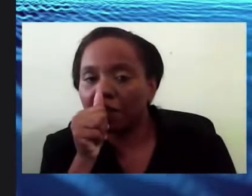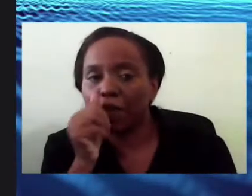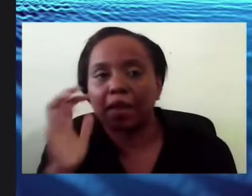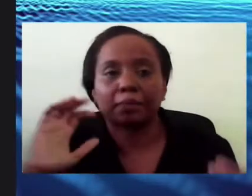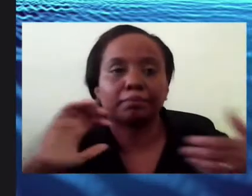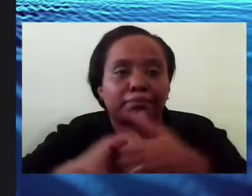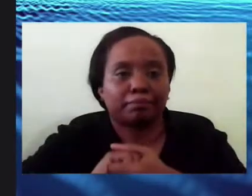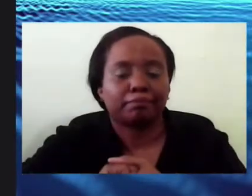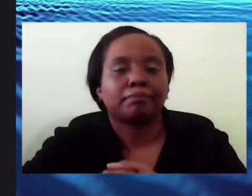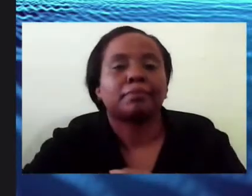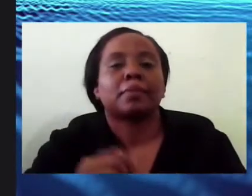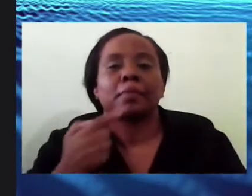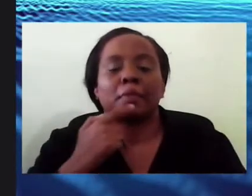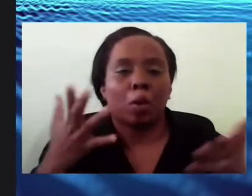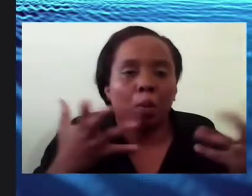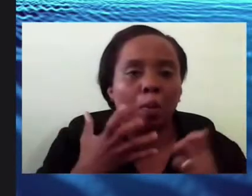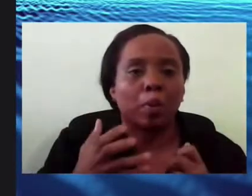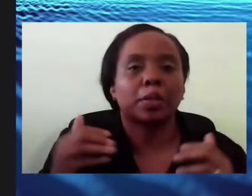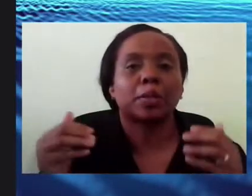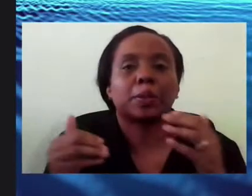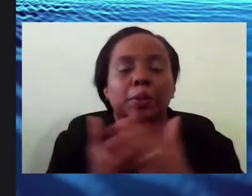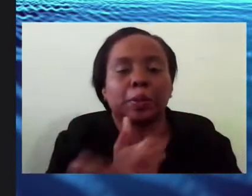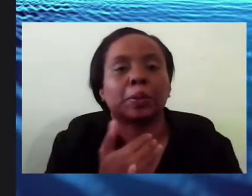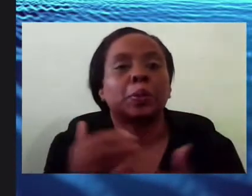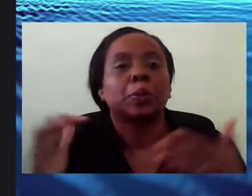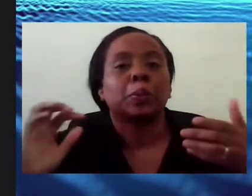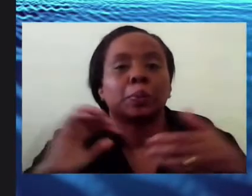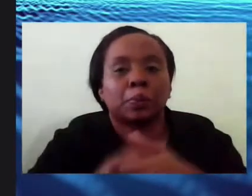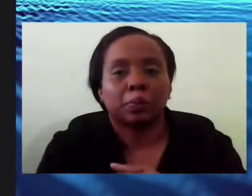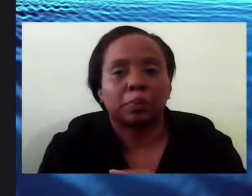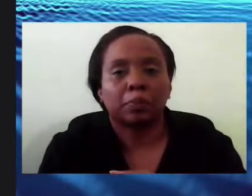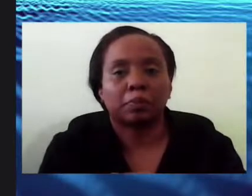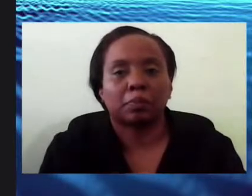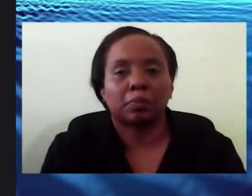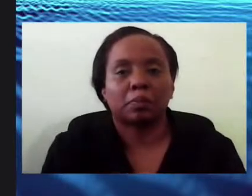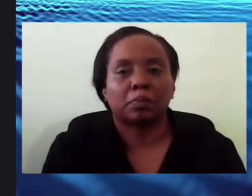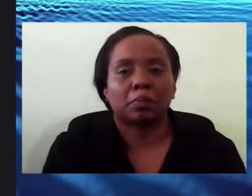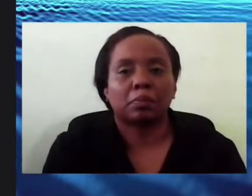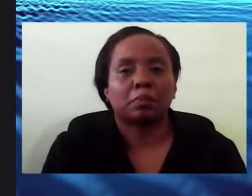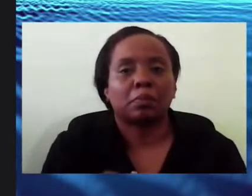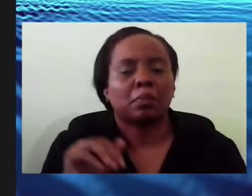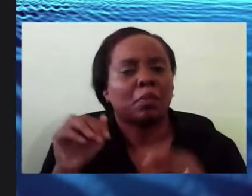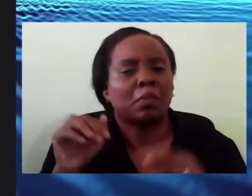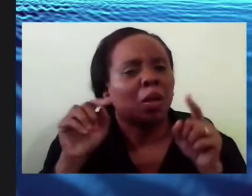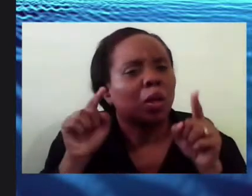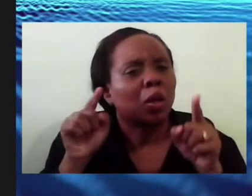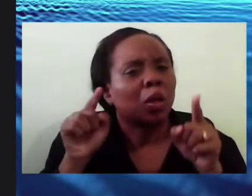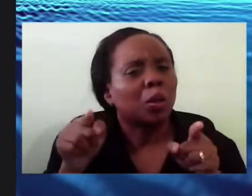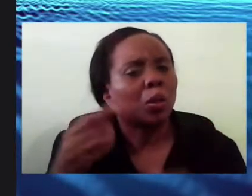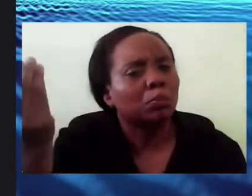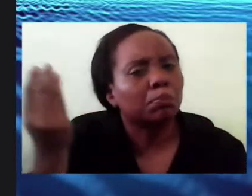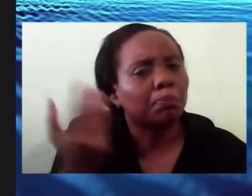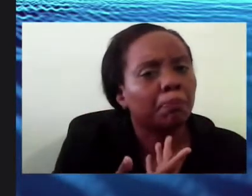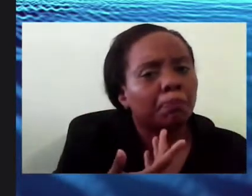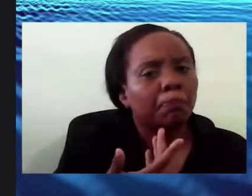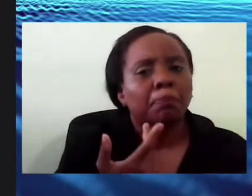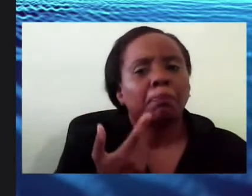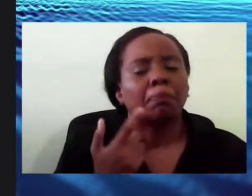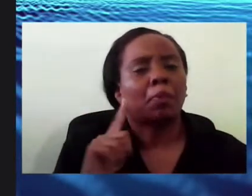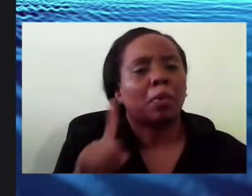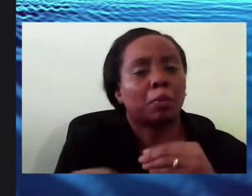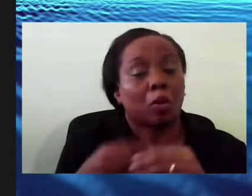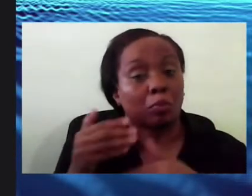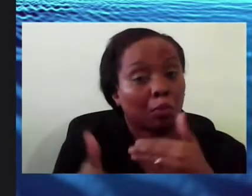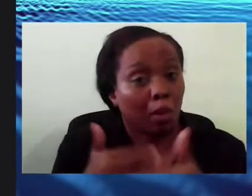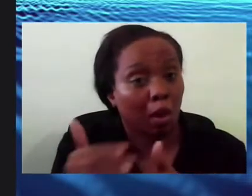given some who were there before may have lost interest. Can you now give us an update as to how that is going, if it